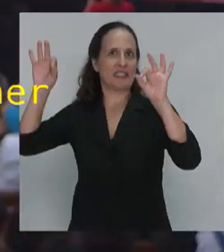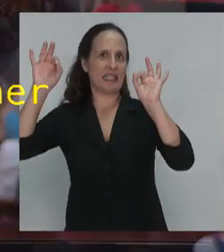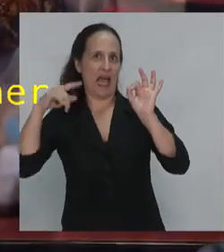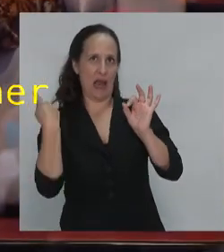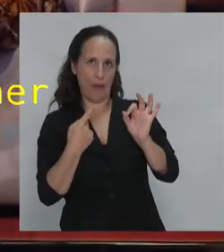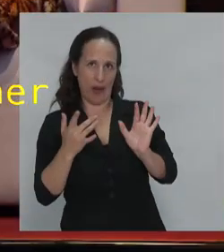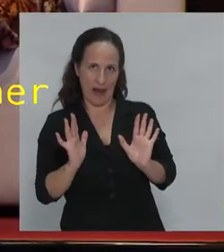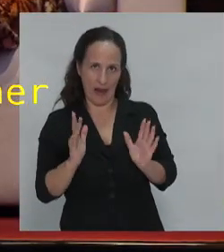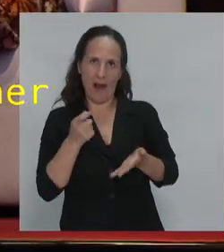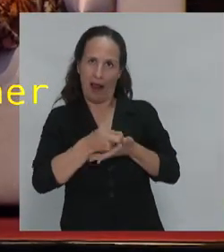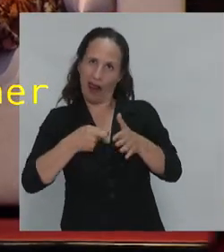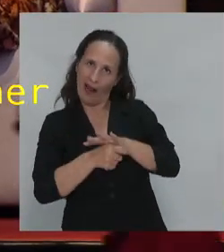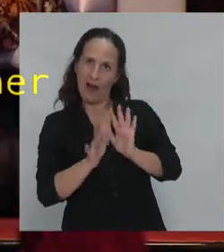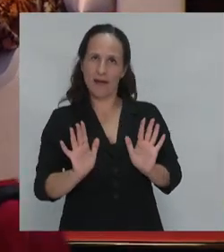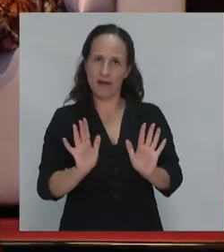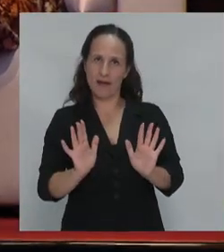So,